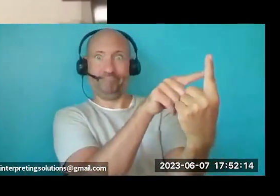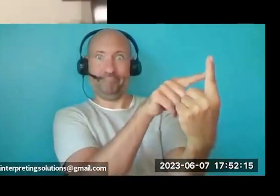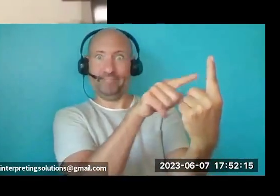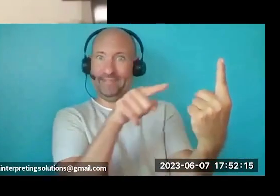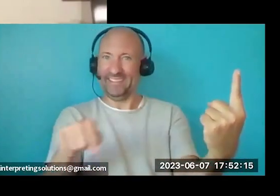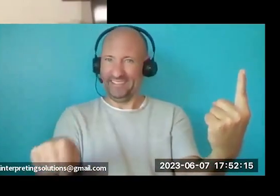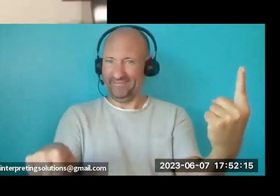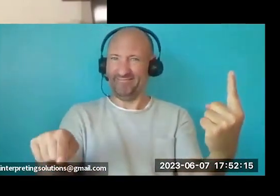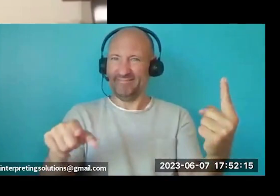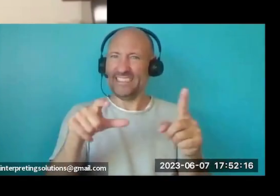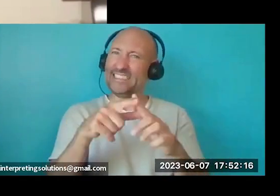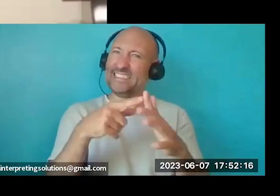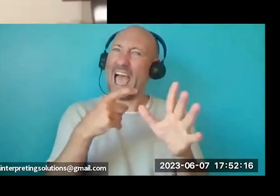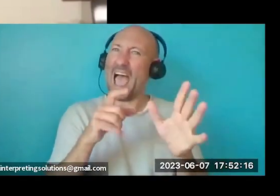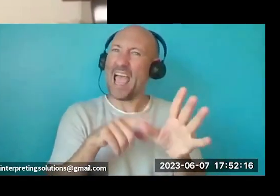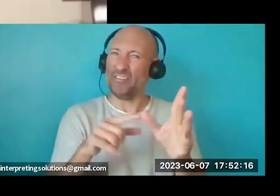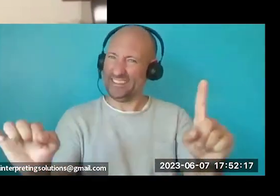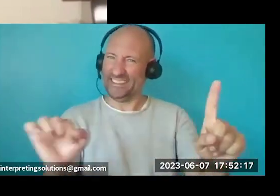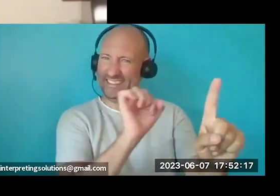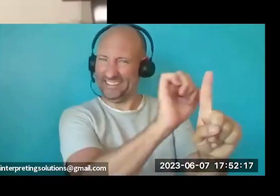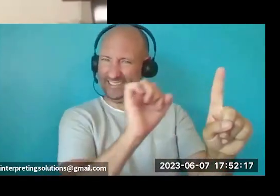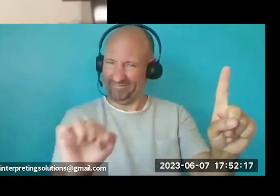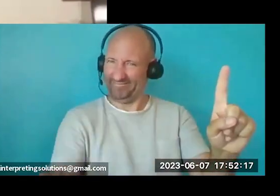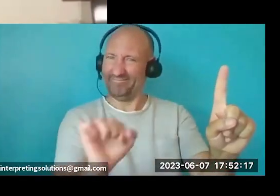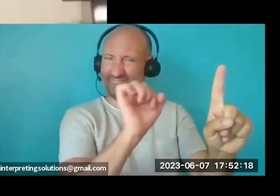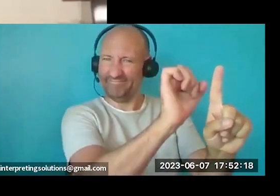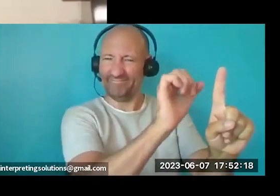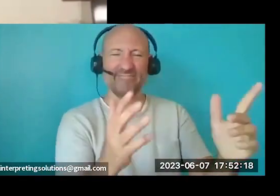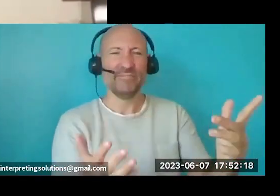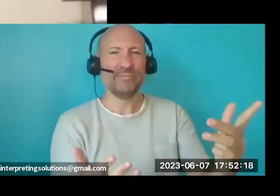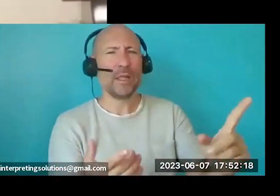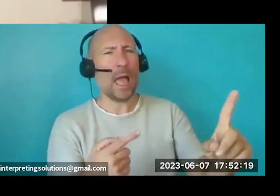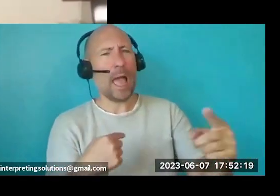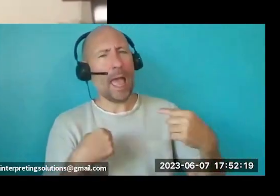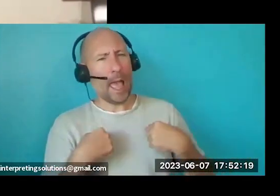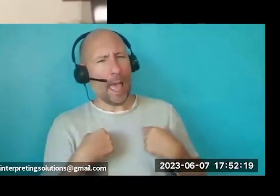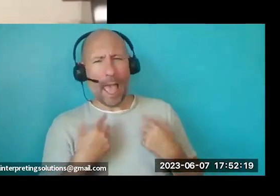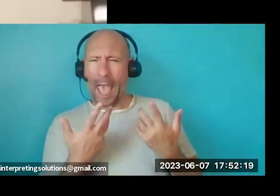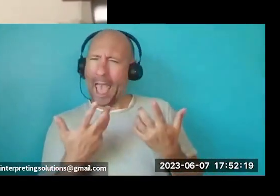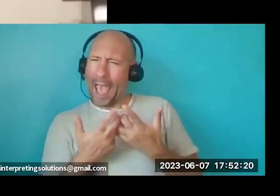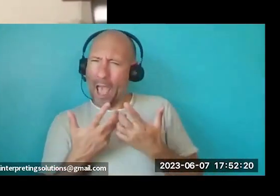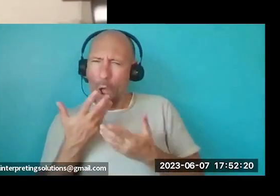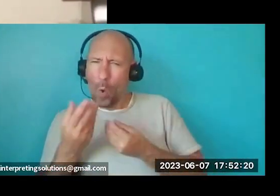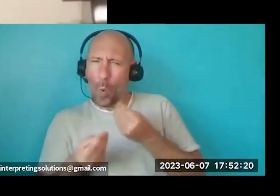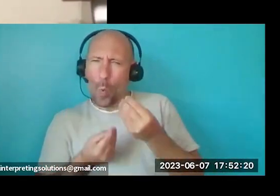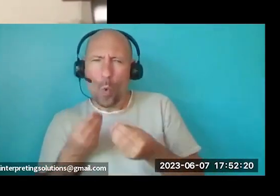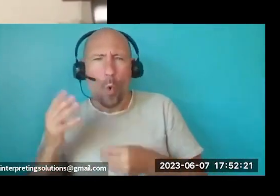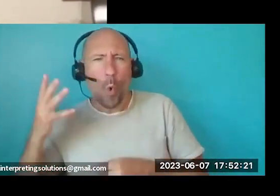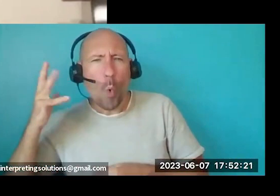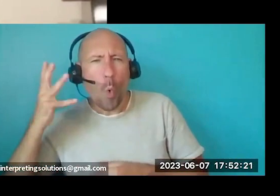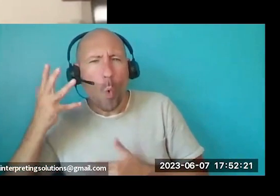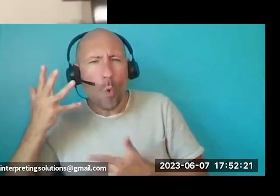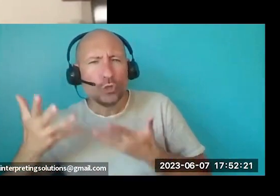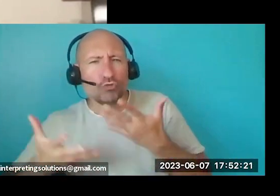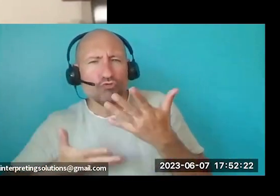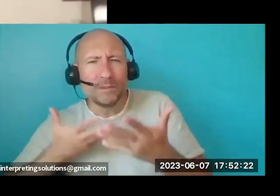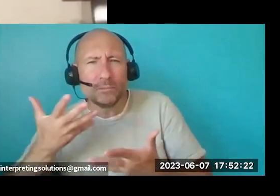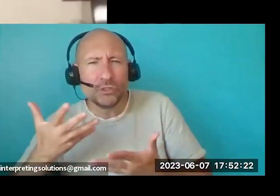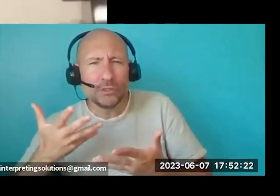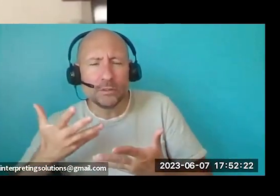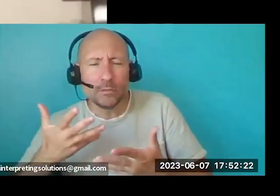diary. So we decided we would write the audio description using the I